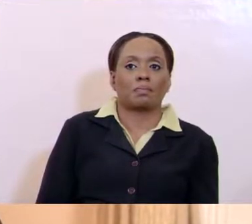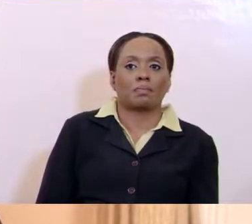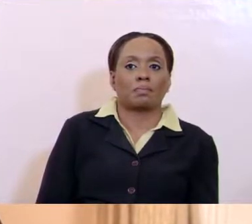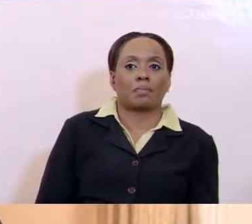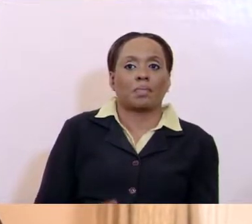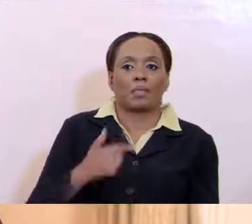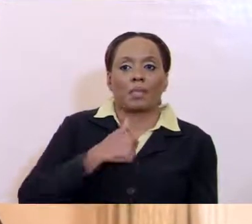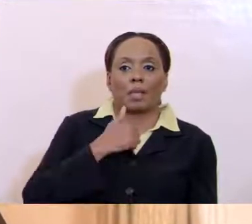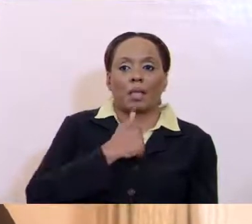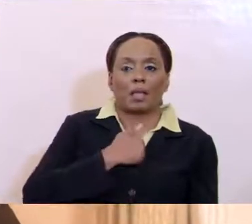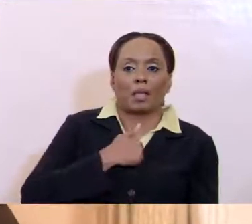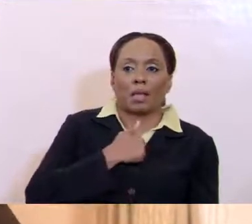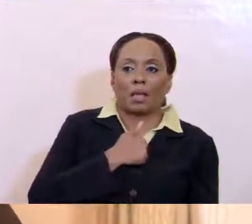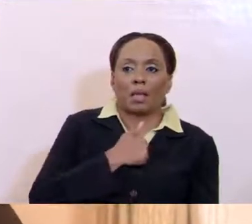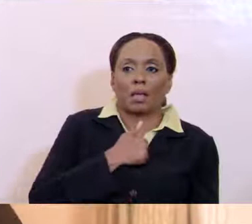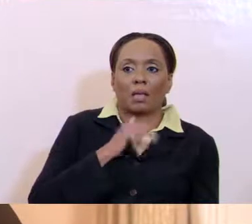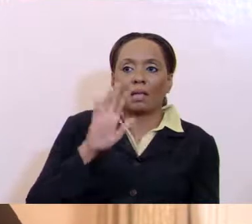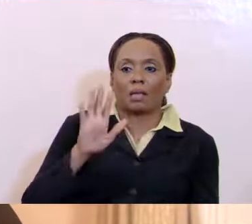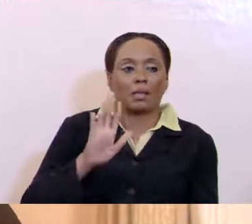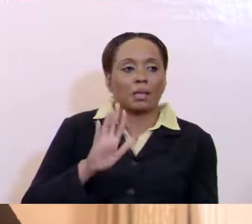apologize.